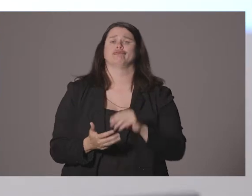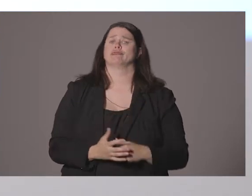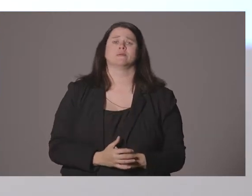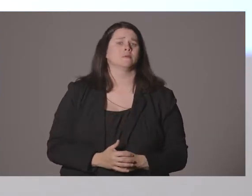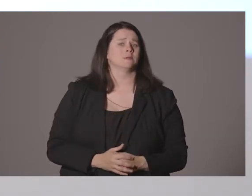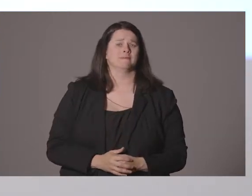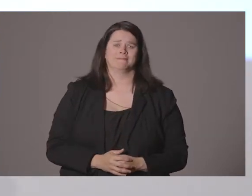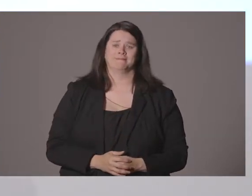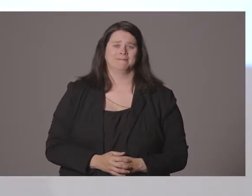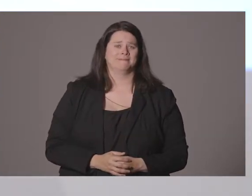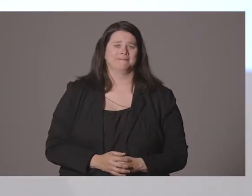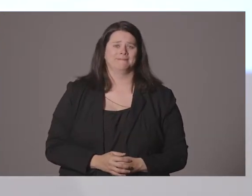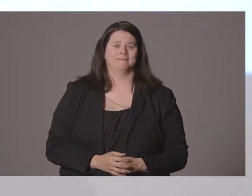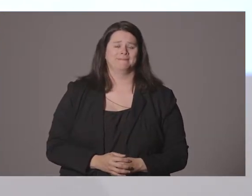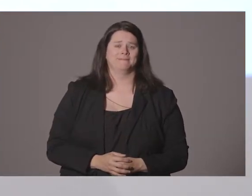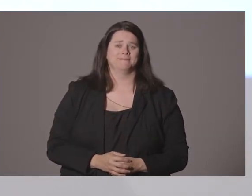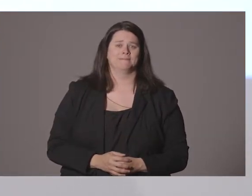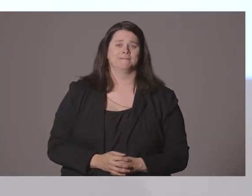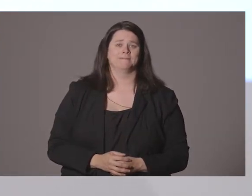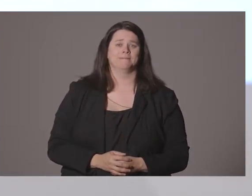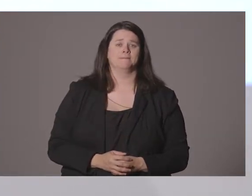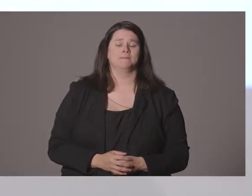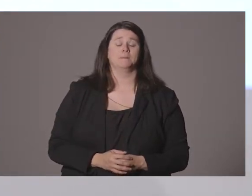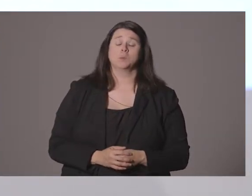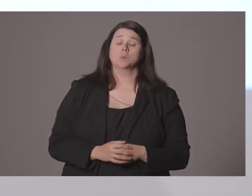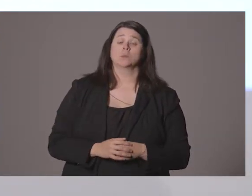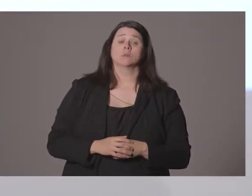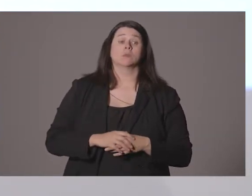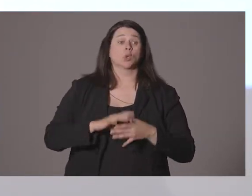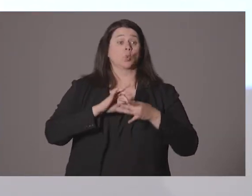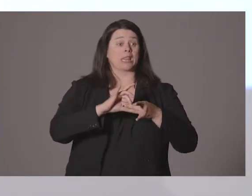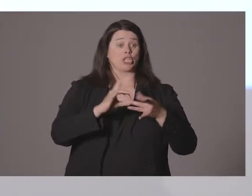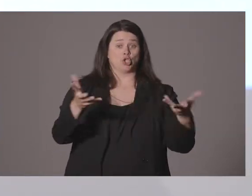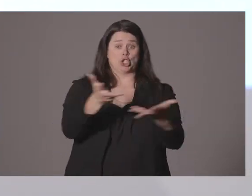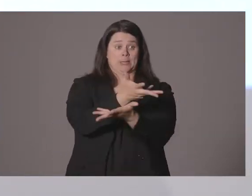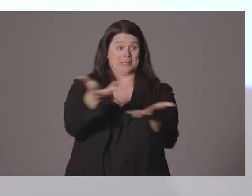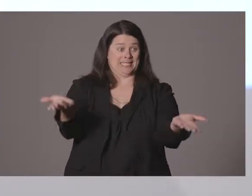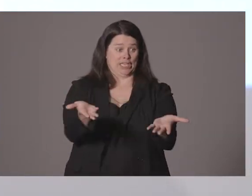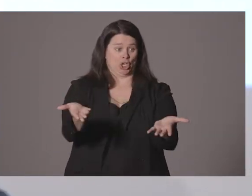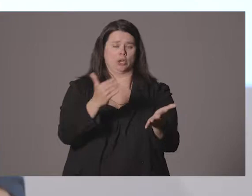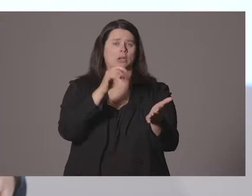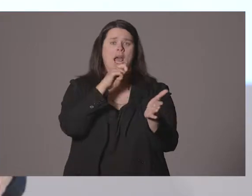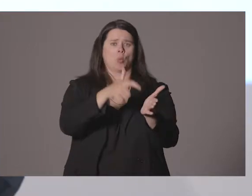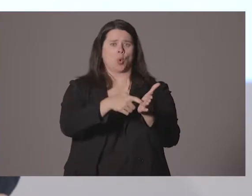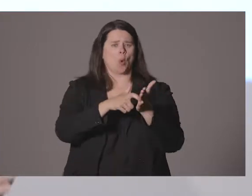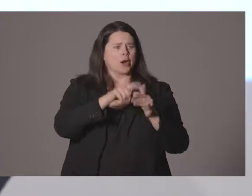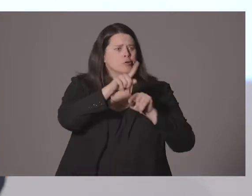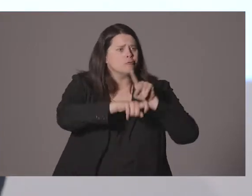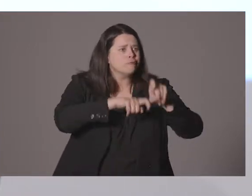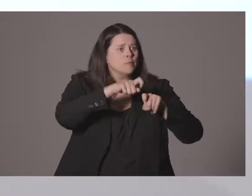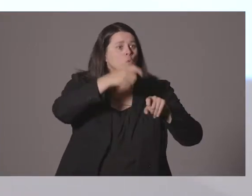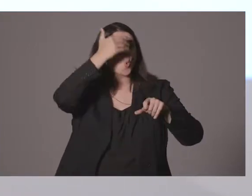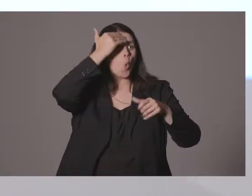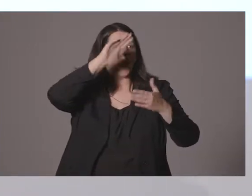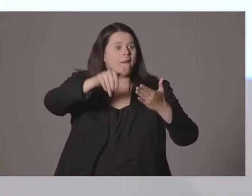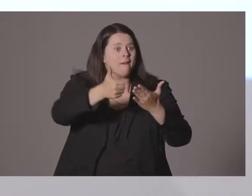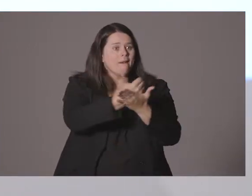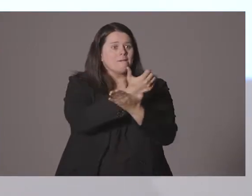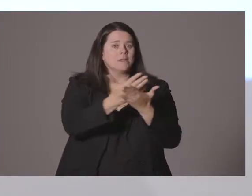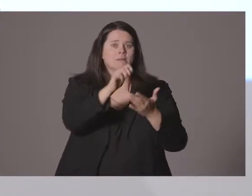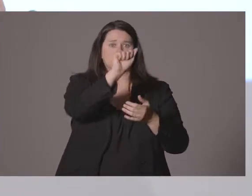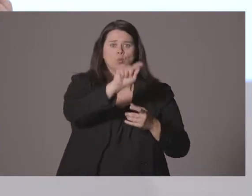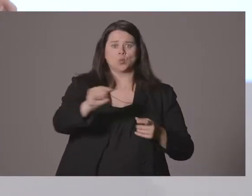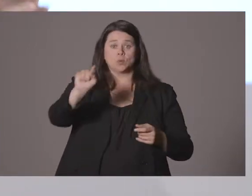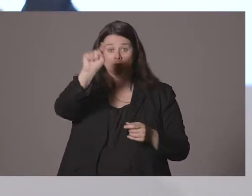that doesn't obligate somebody else to fill in those gaps for us. Yeah. So not only non-closure in the relationships in